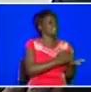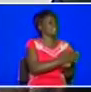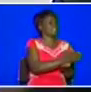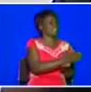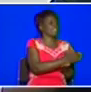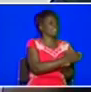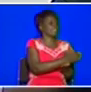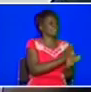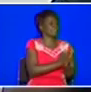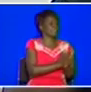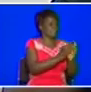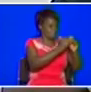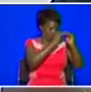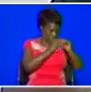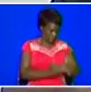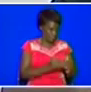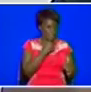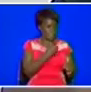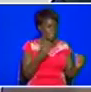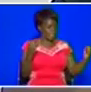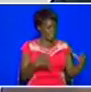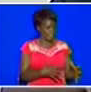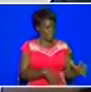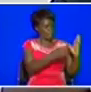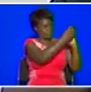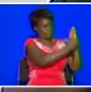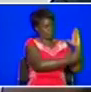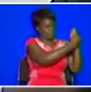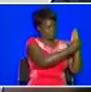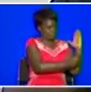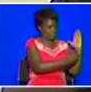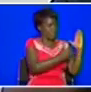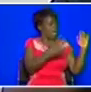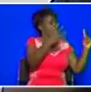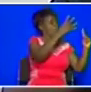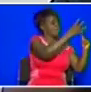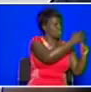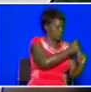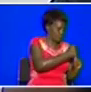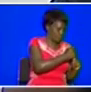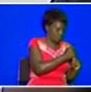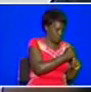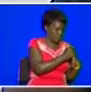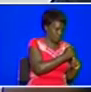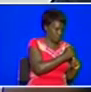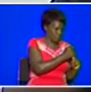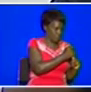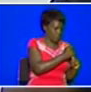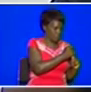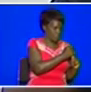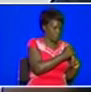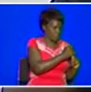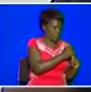Okay. Now, we have said very clearly, if you read our manifesto, that we have achieved, we put an education